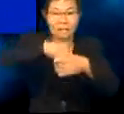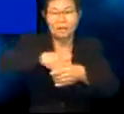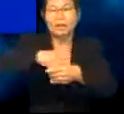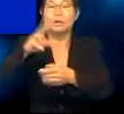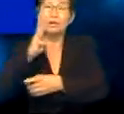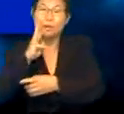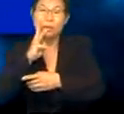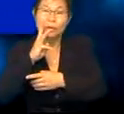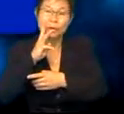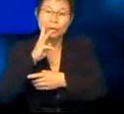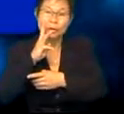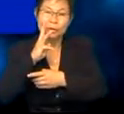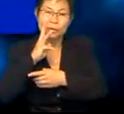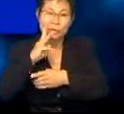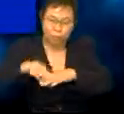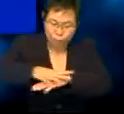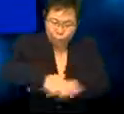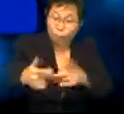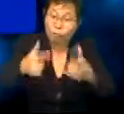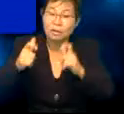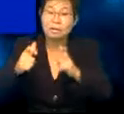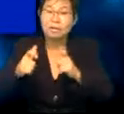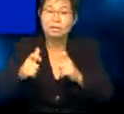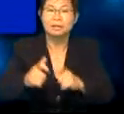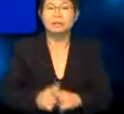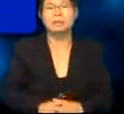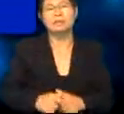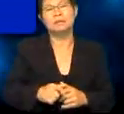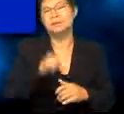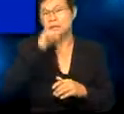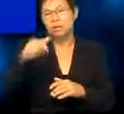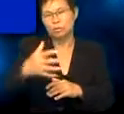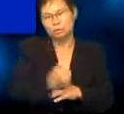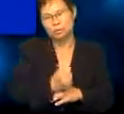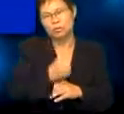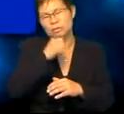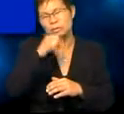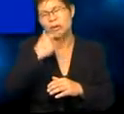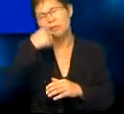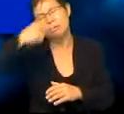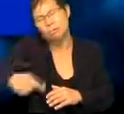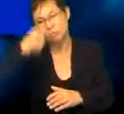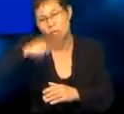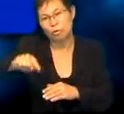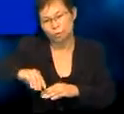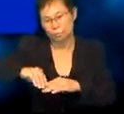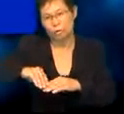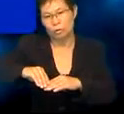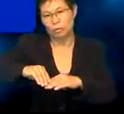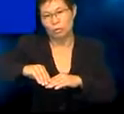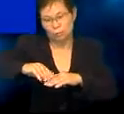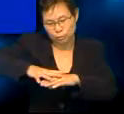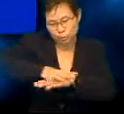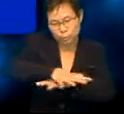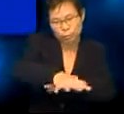In liquids, the rate of diffusion is faster. It did not take long for the